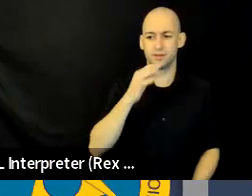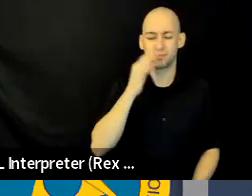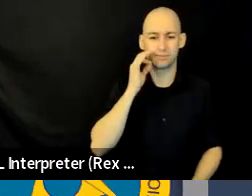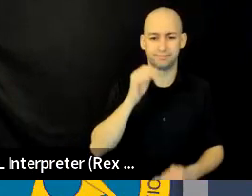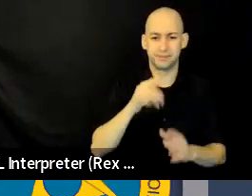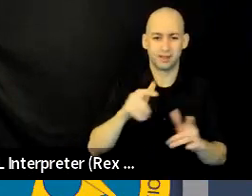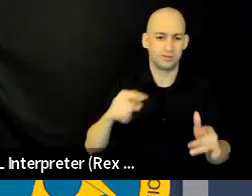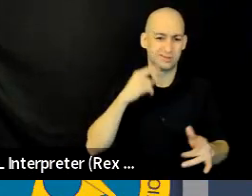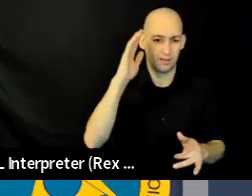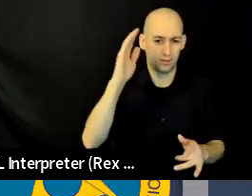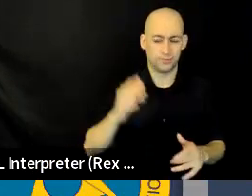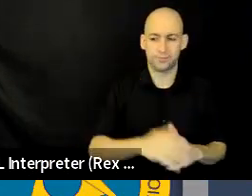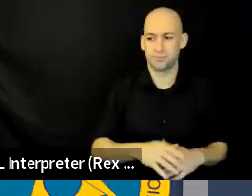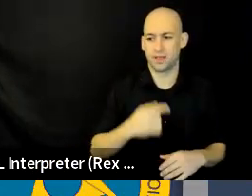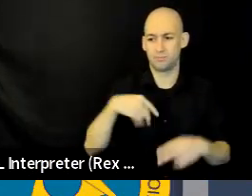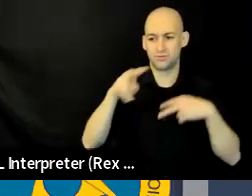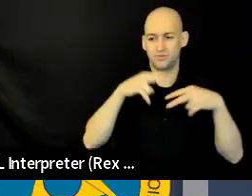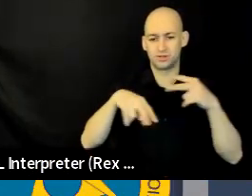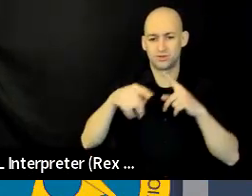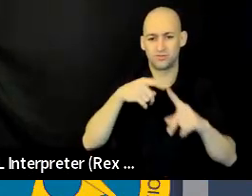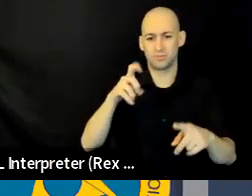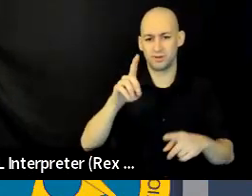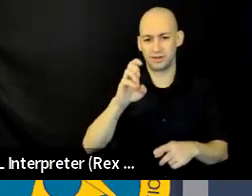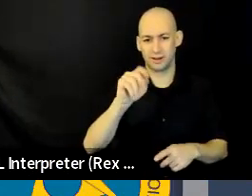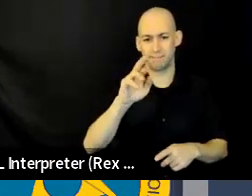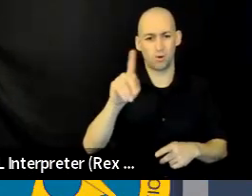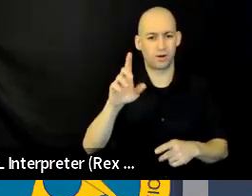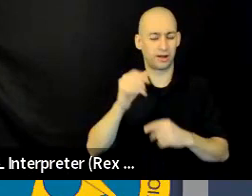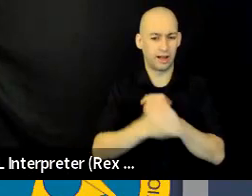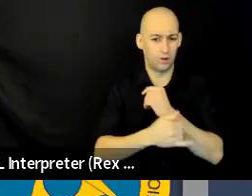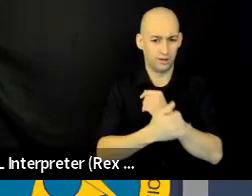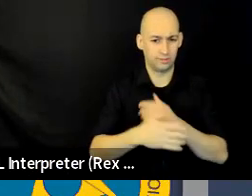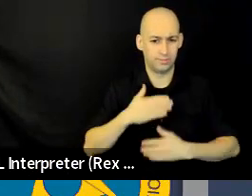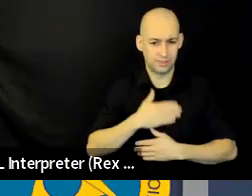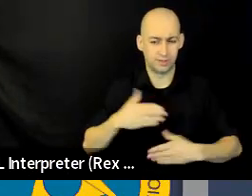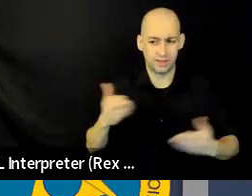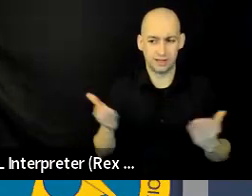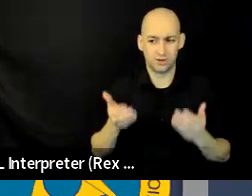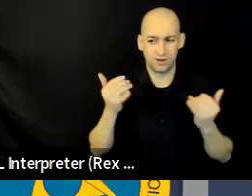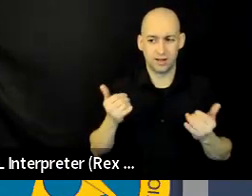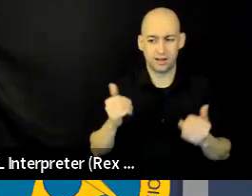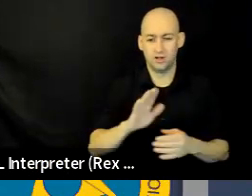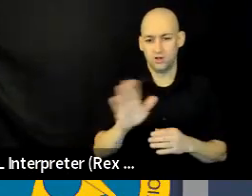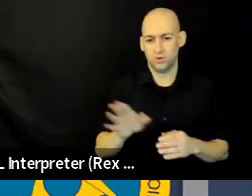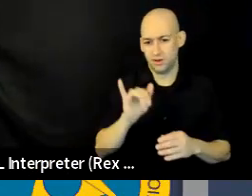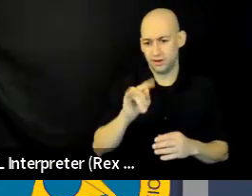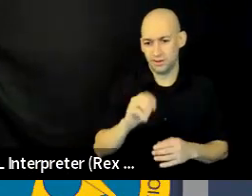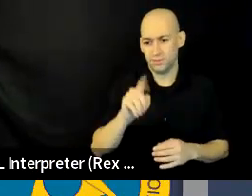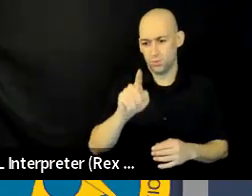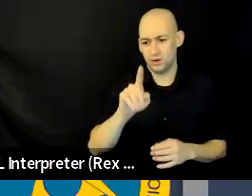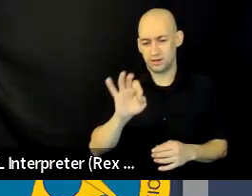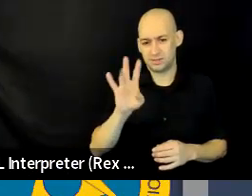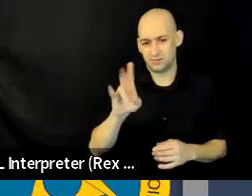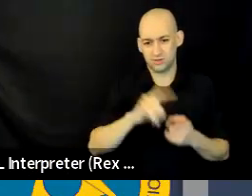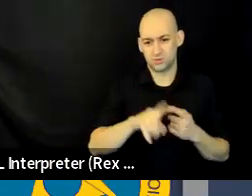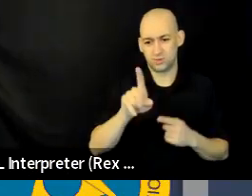Norte County, and it's a pleasure to be here with you today. Your item, which is the 197-199